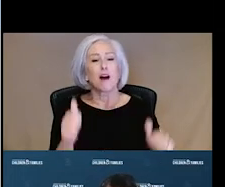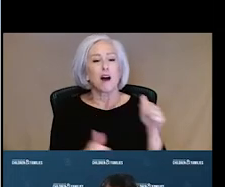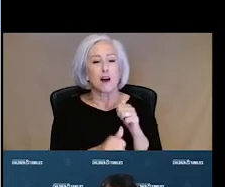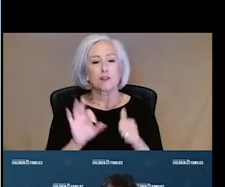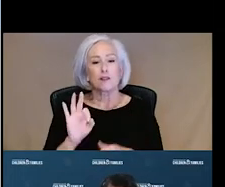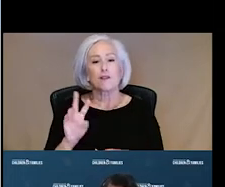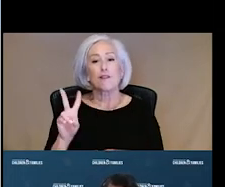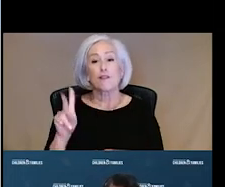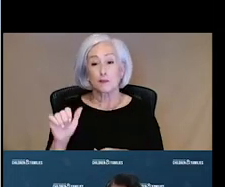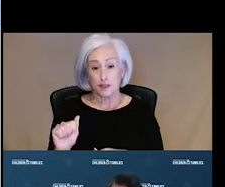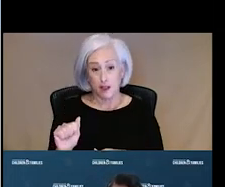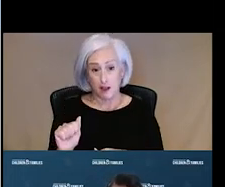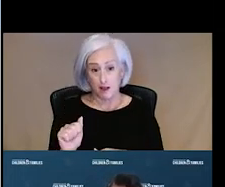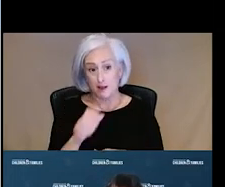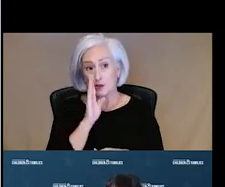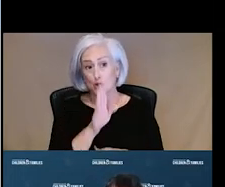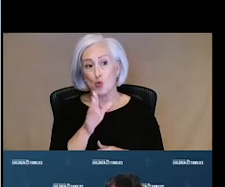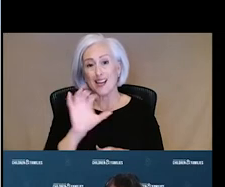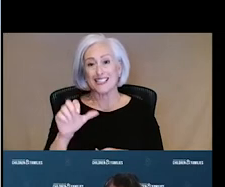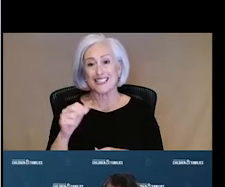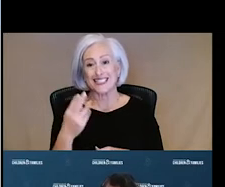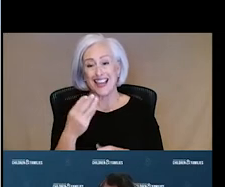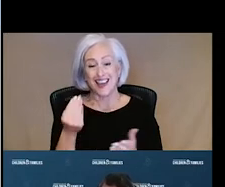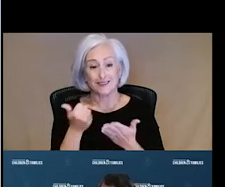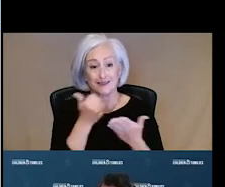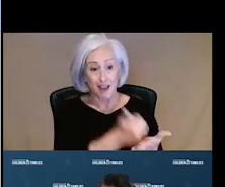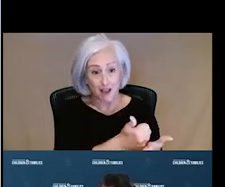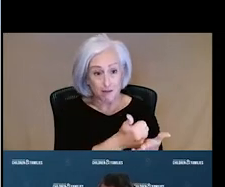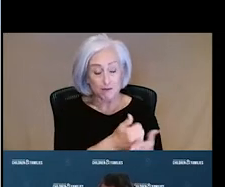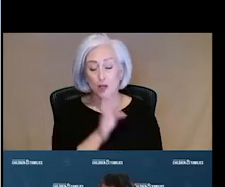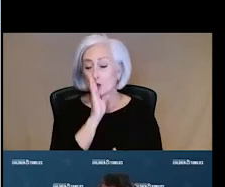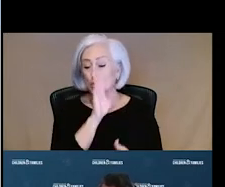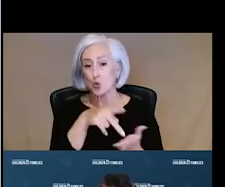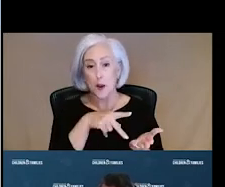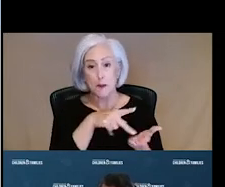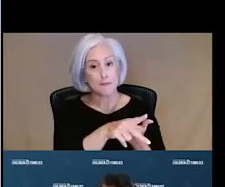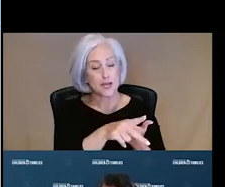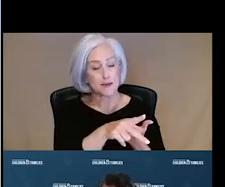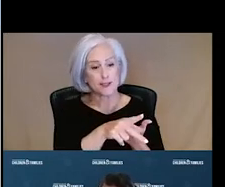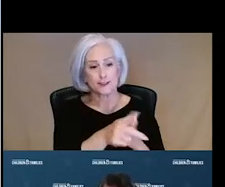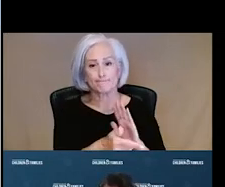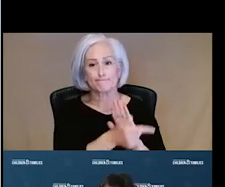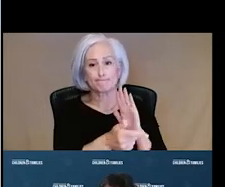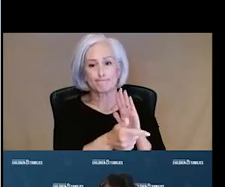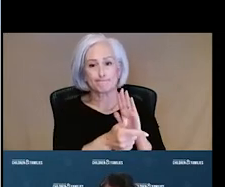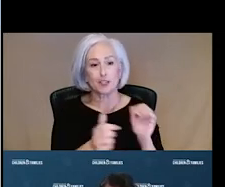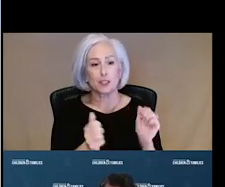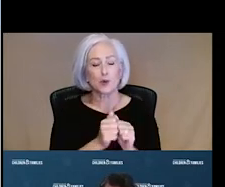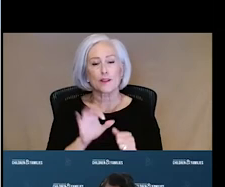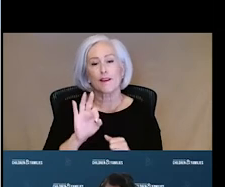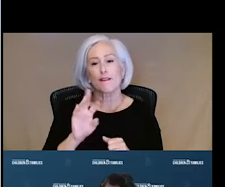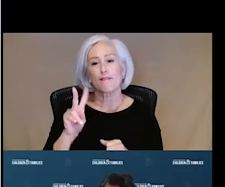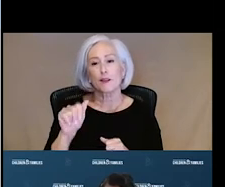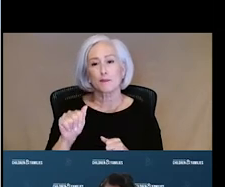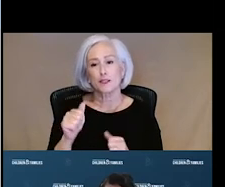FVPSA, direct cash assistance and direct payments are unallowable with FVPSA funding, and that